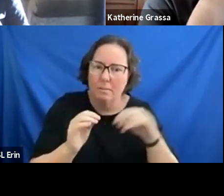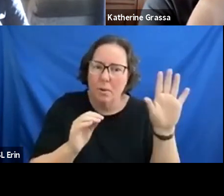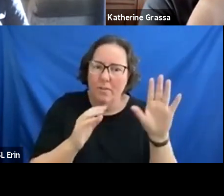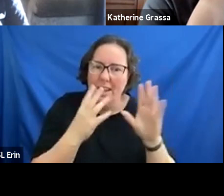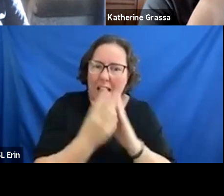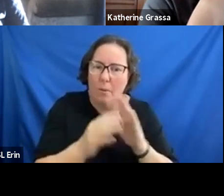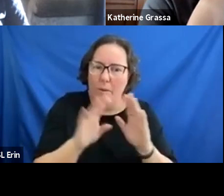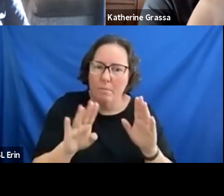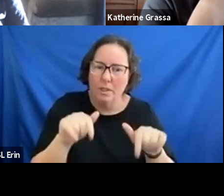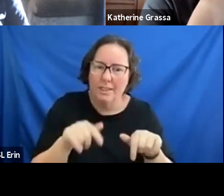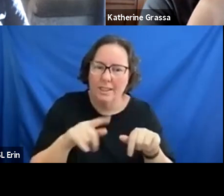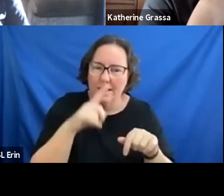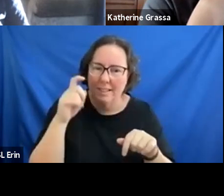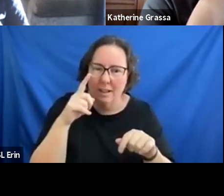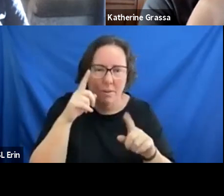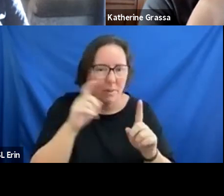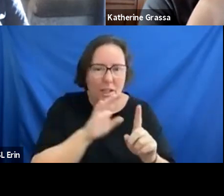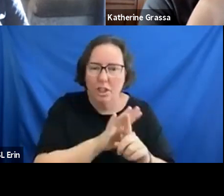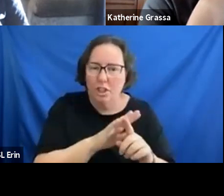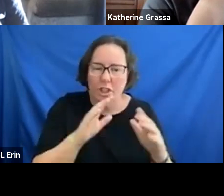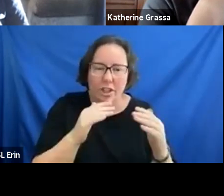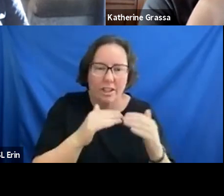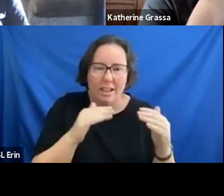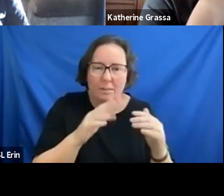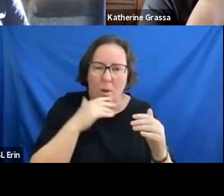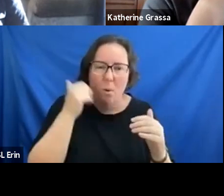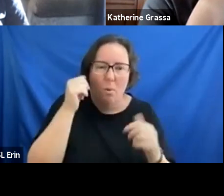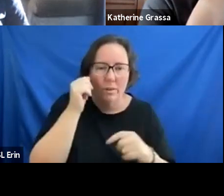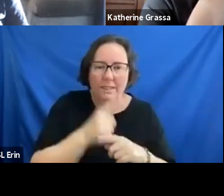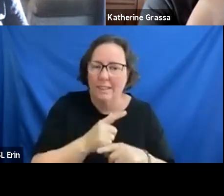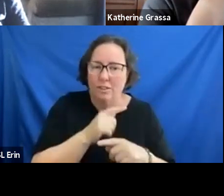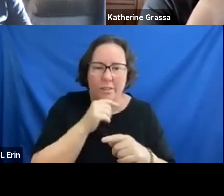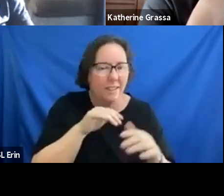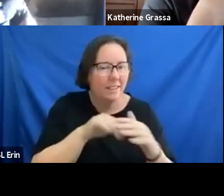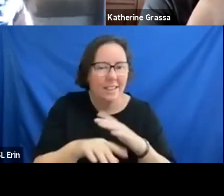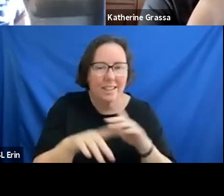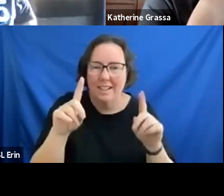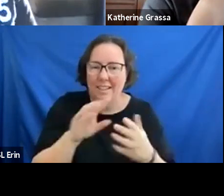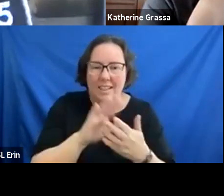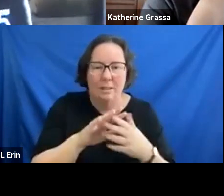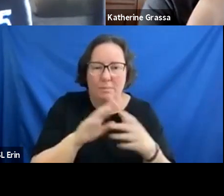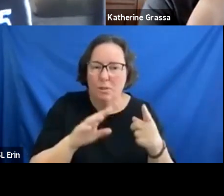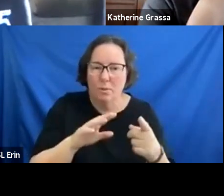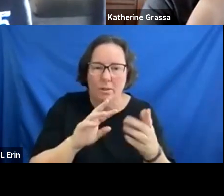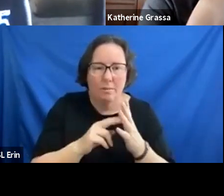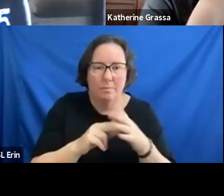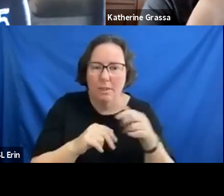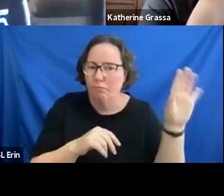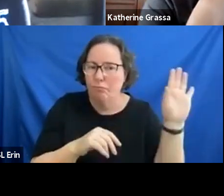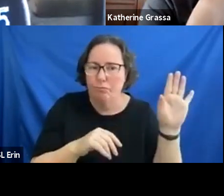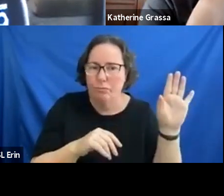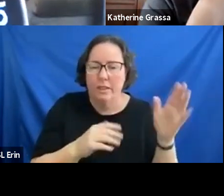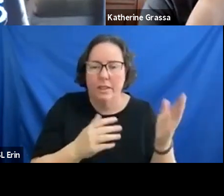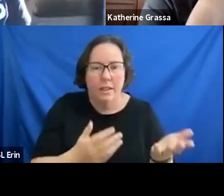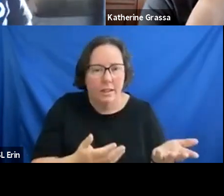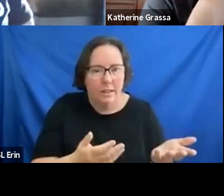in summer because her classmate's elder sister didn't get to exam school invitation this year, and they are facing the same